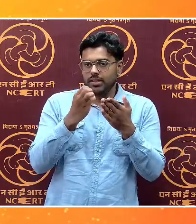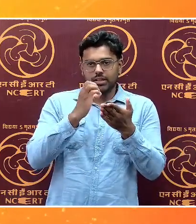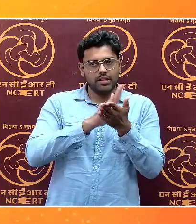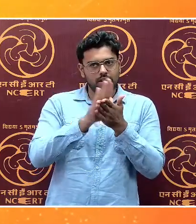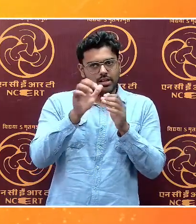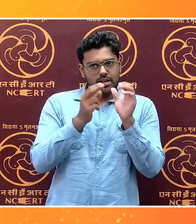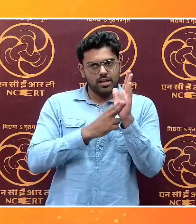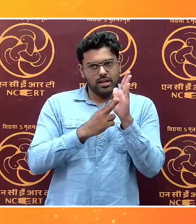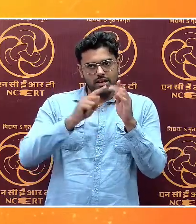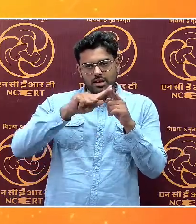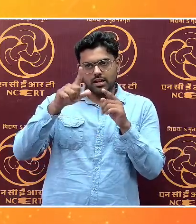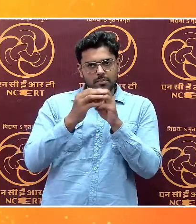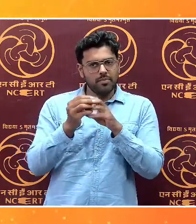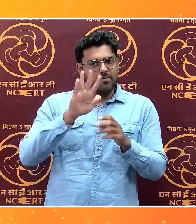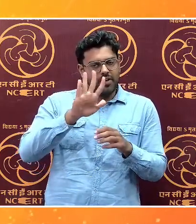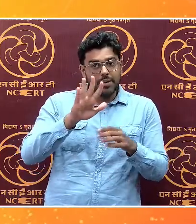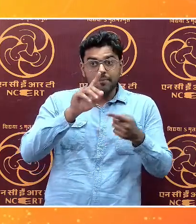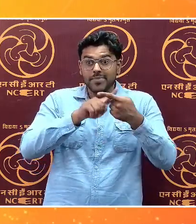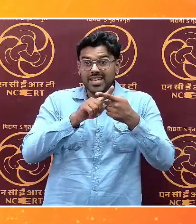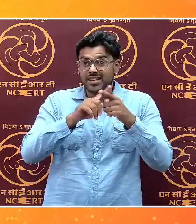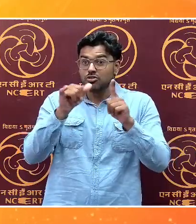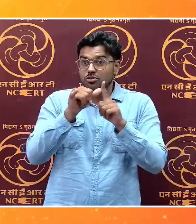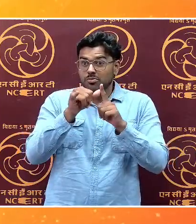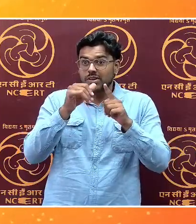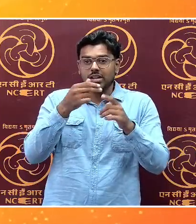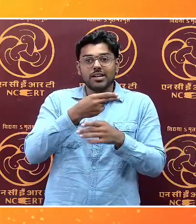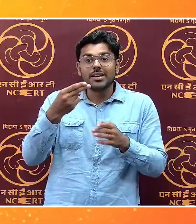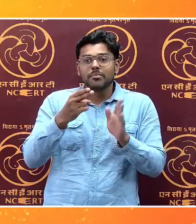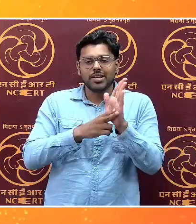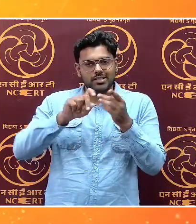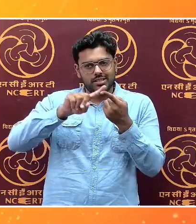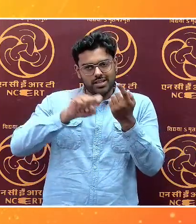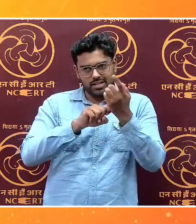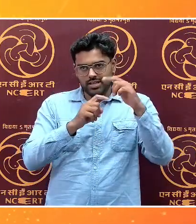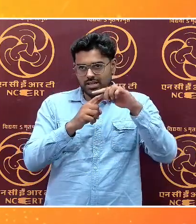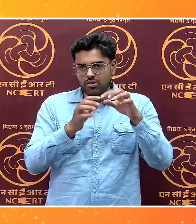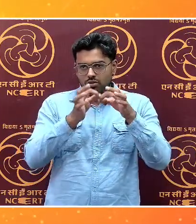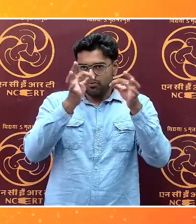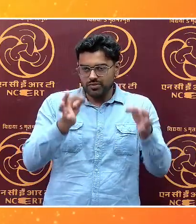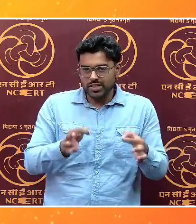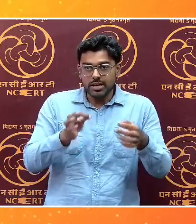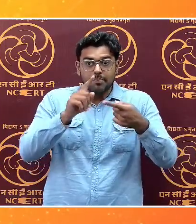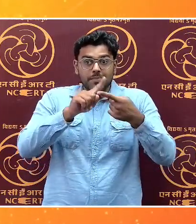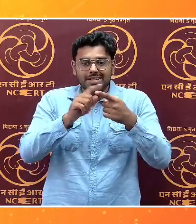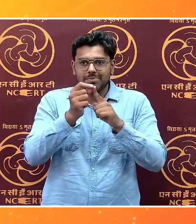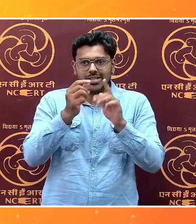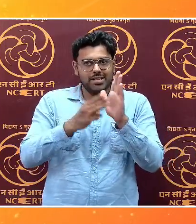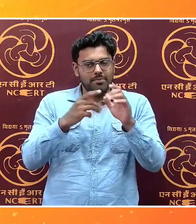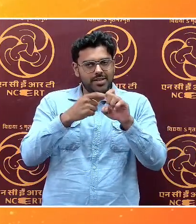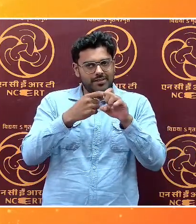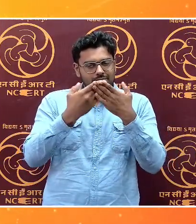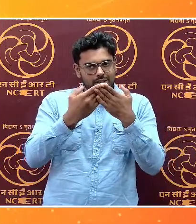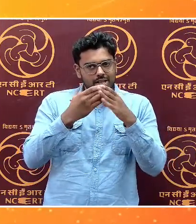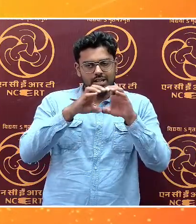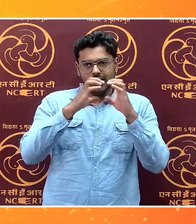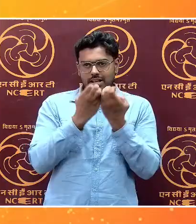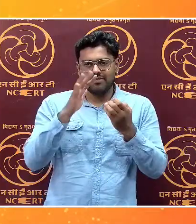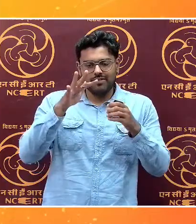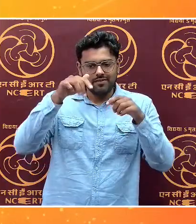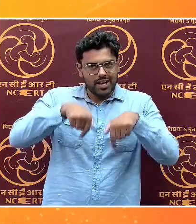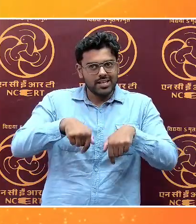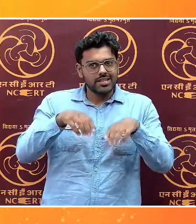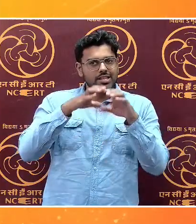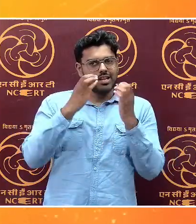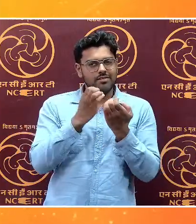official YouTube channels, which are NCERT Official and NCERT PM eVidya Class 5. Today, we bring Class 5th subject, the